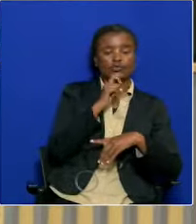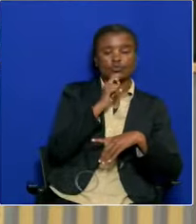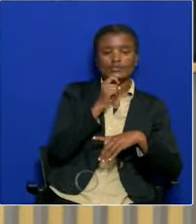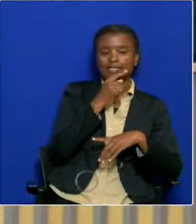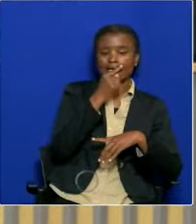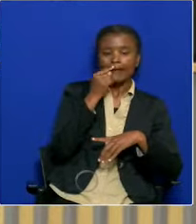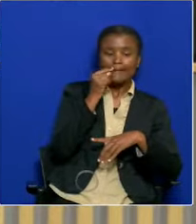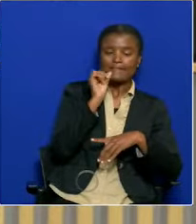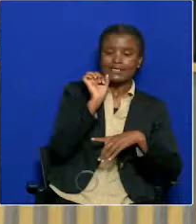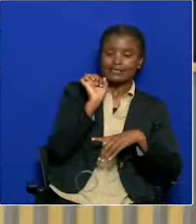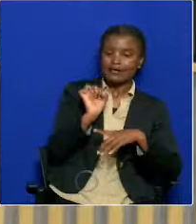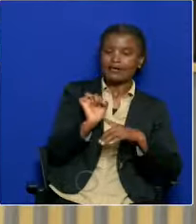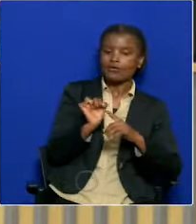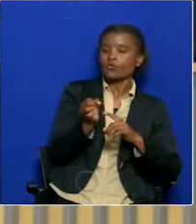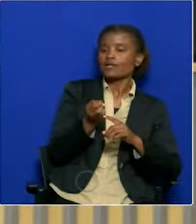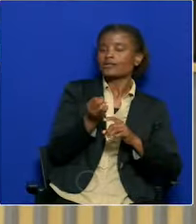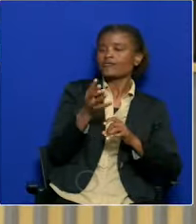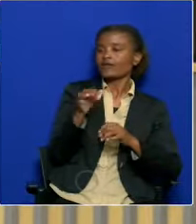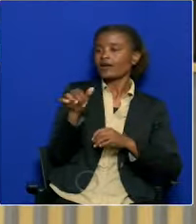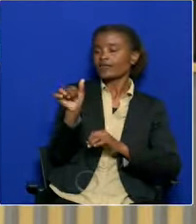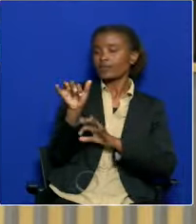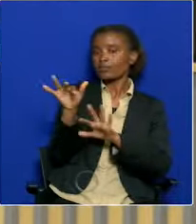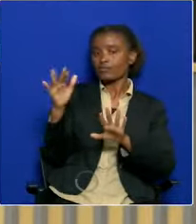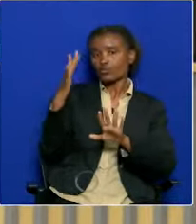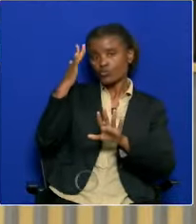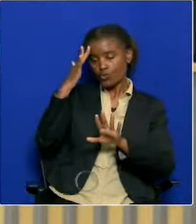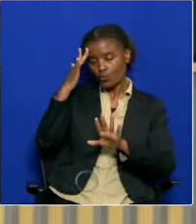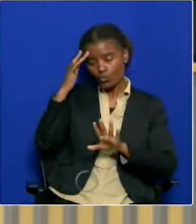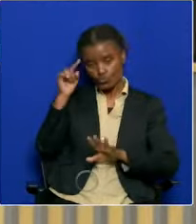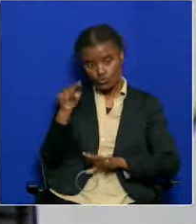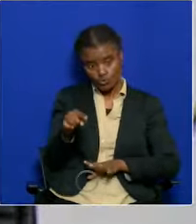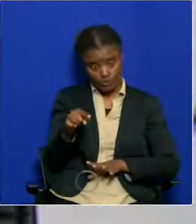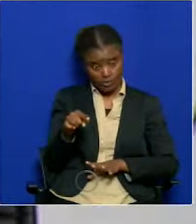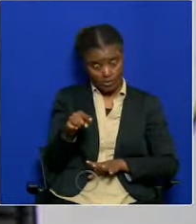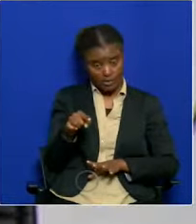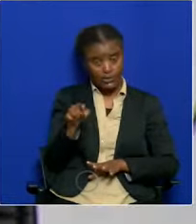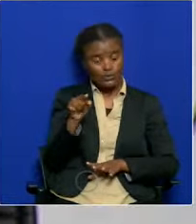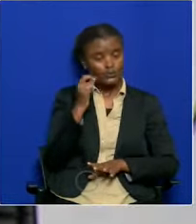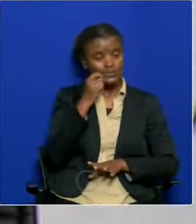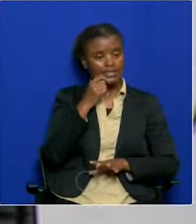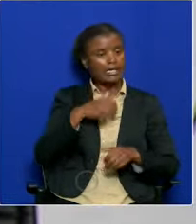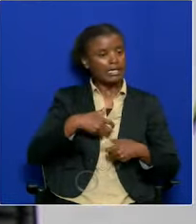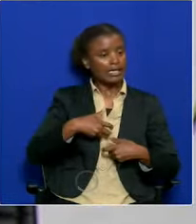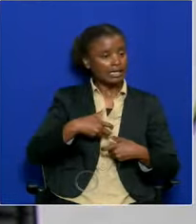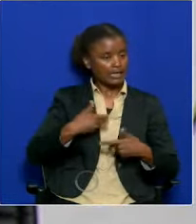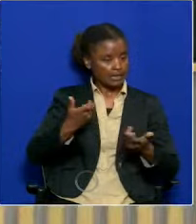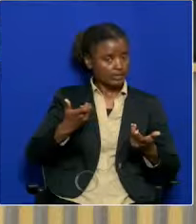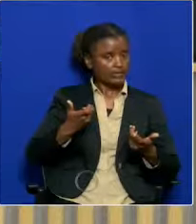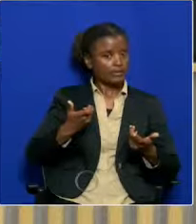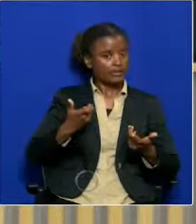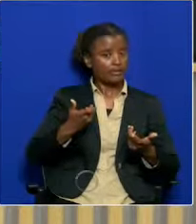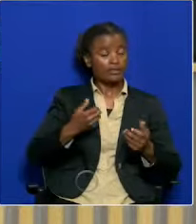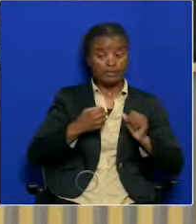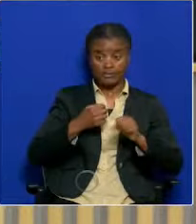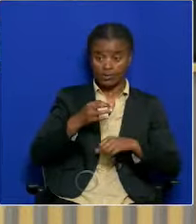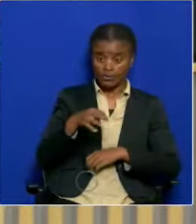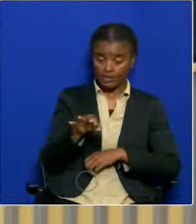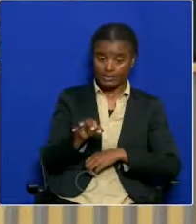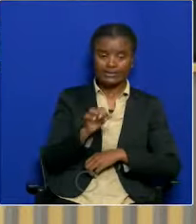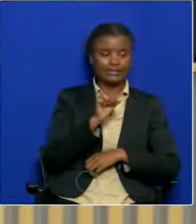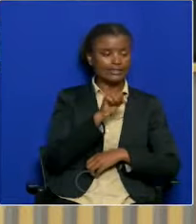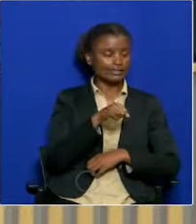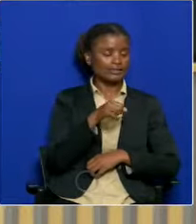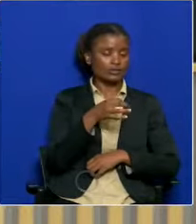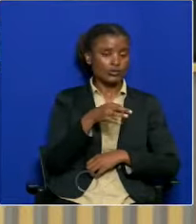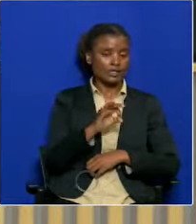you, and that upset you. Did I understand you correctly? That's correct, And Commissioner. I'm assuming these people are